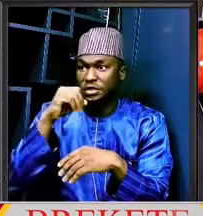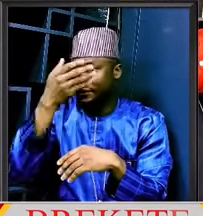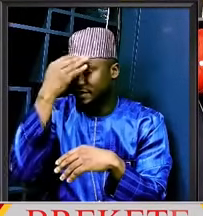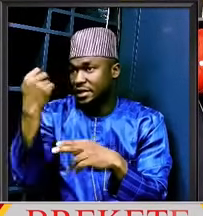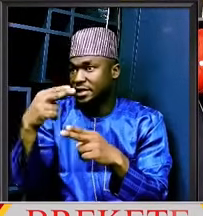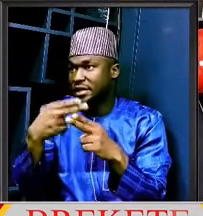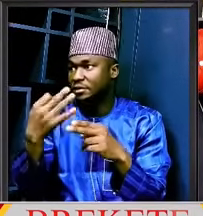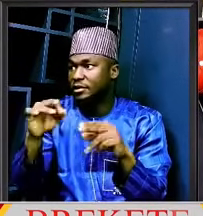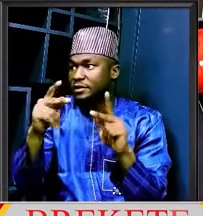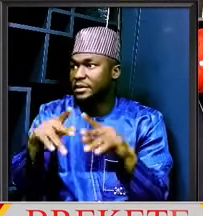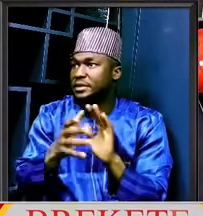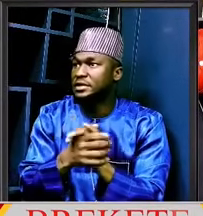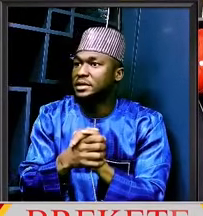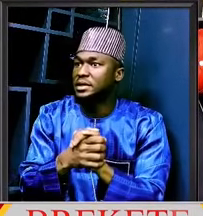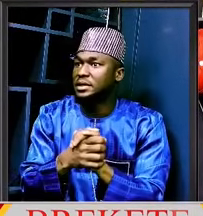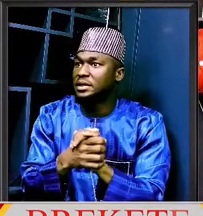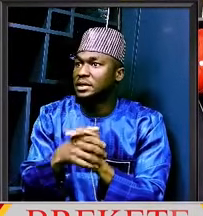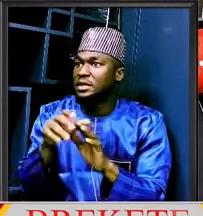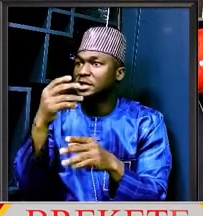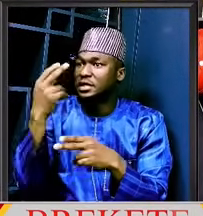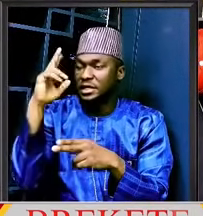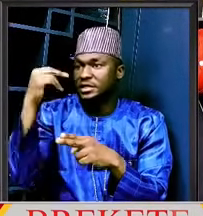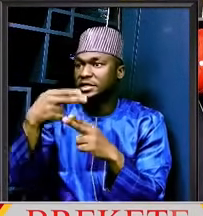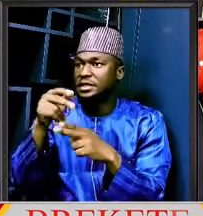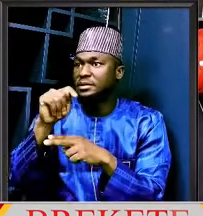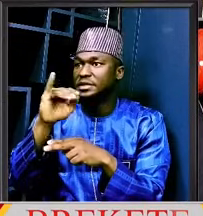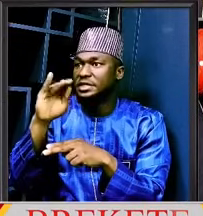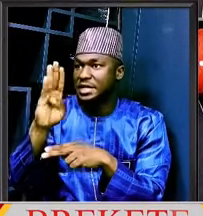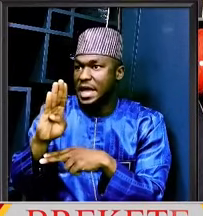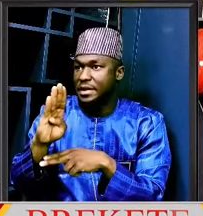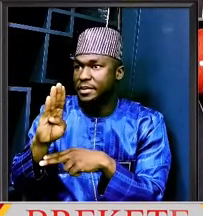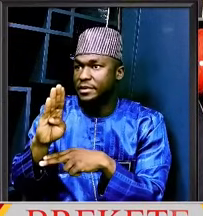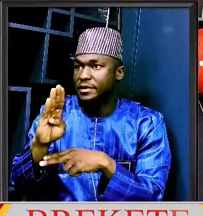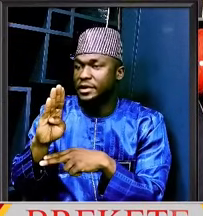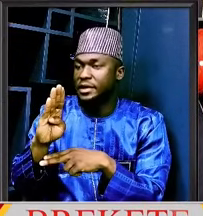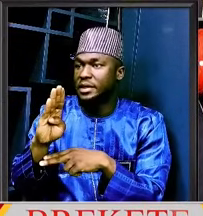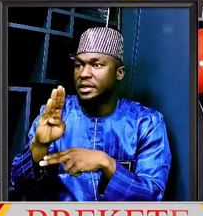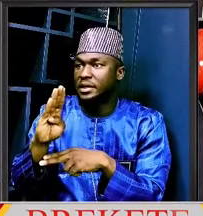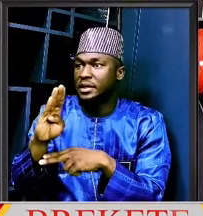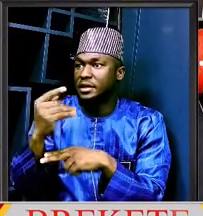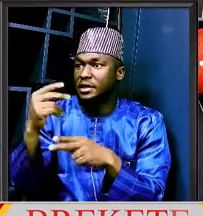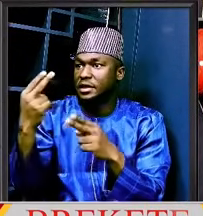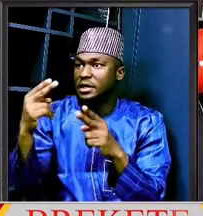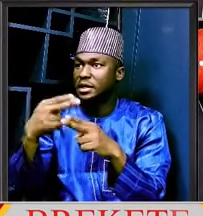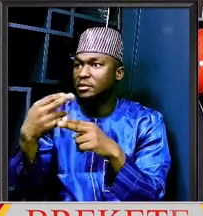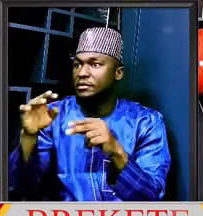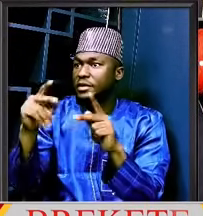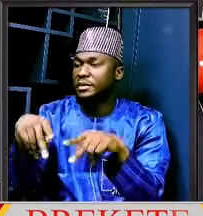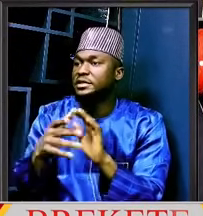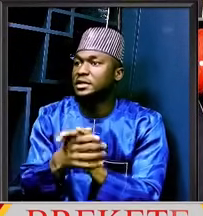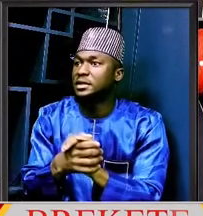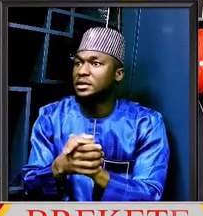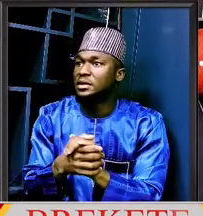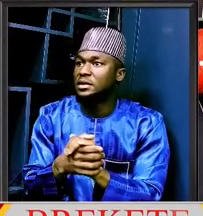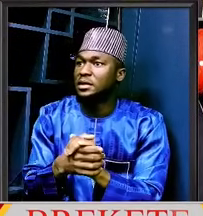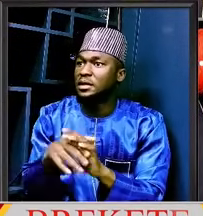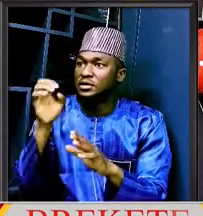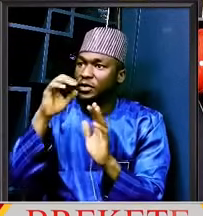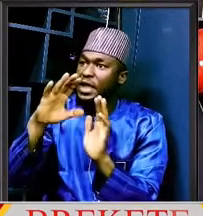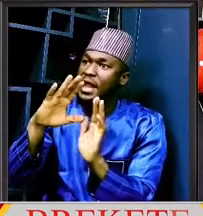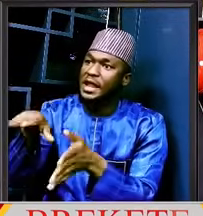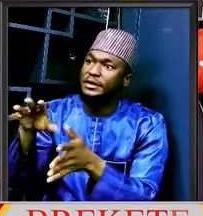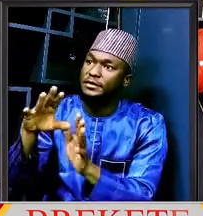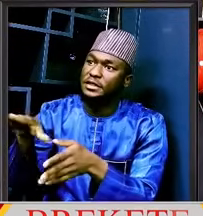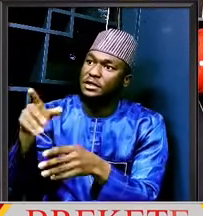Continue when you remember. Tiav. Yes. Tiav. So... We